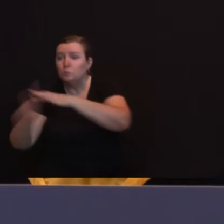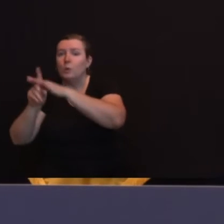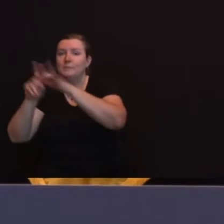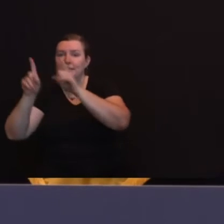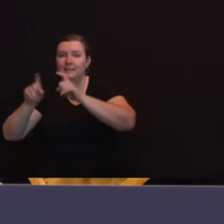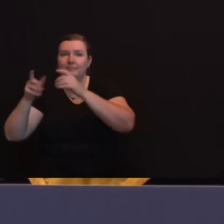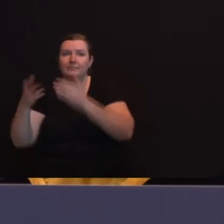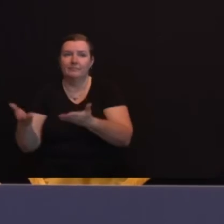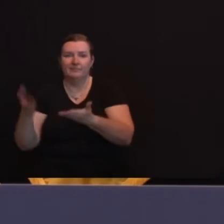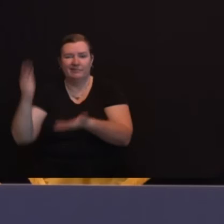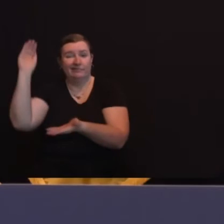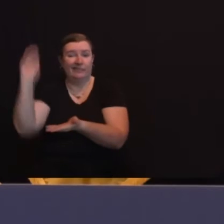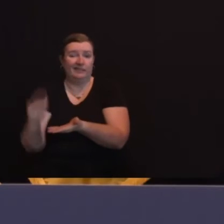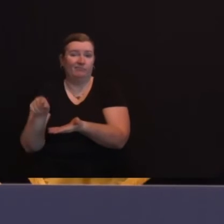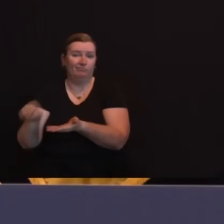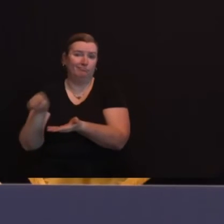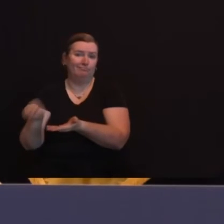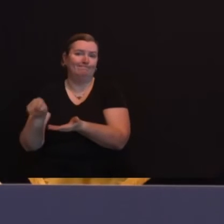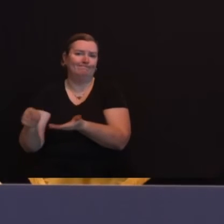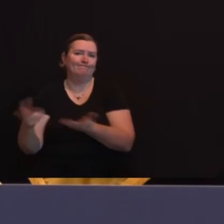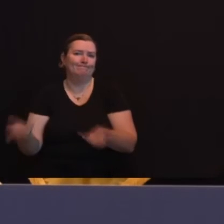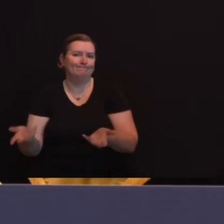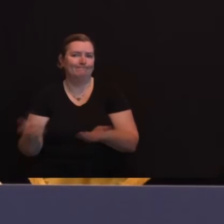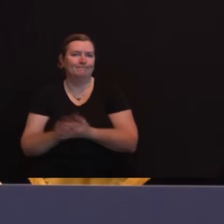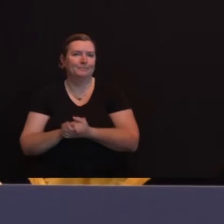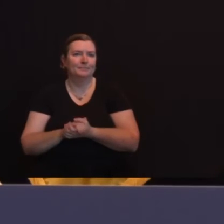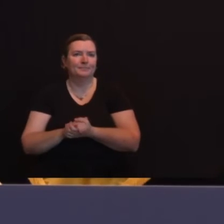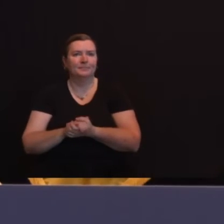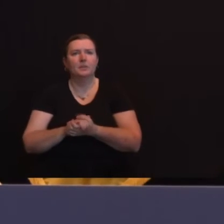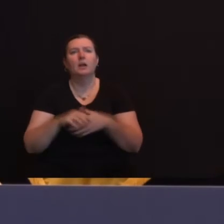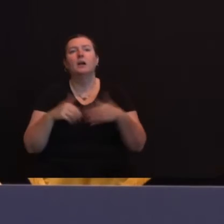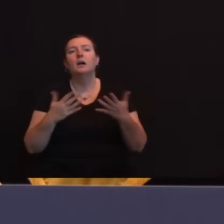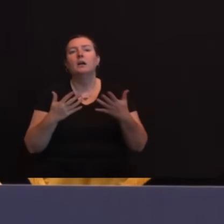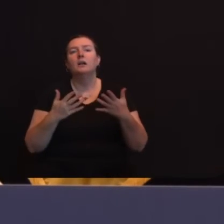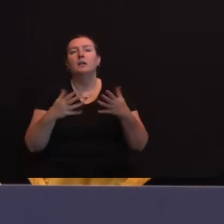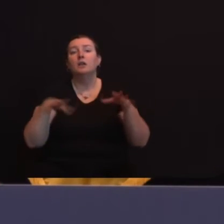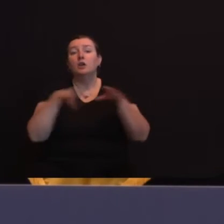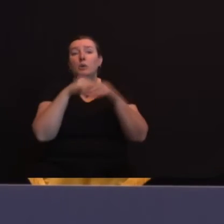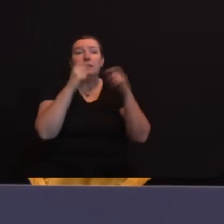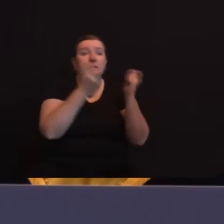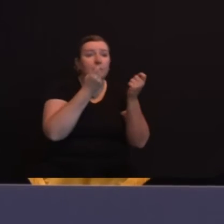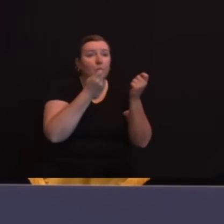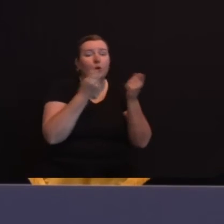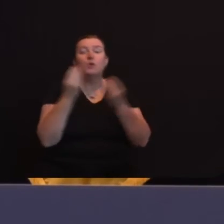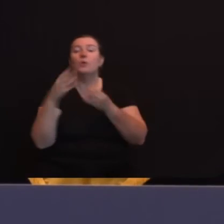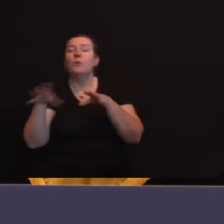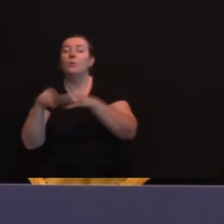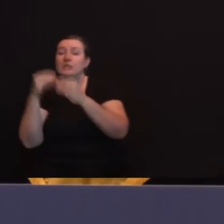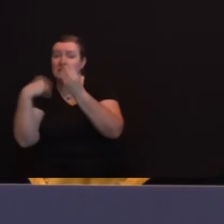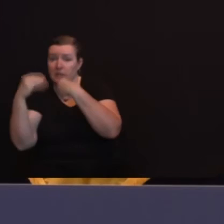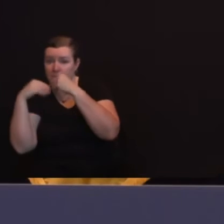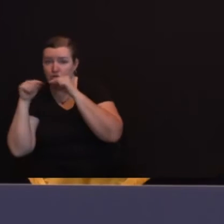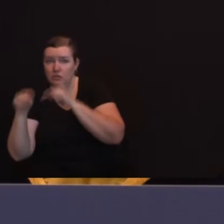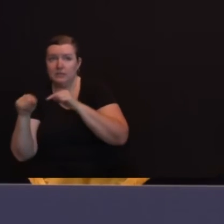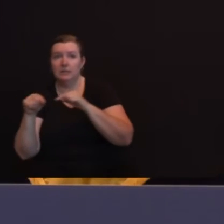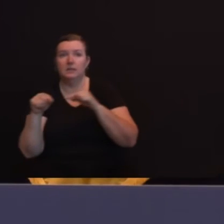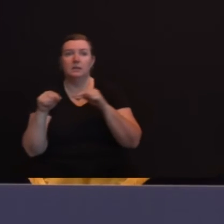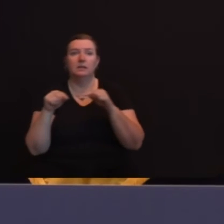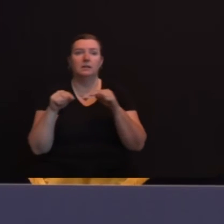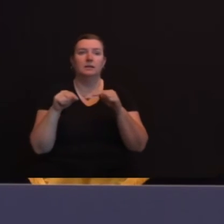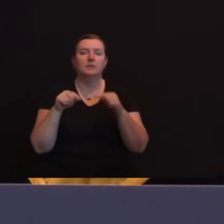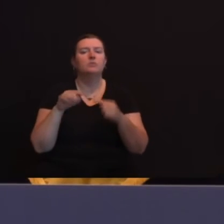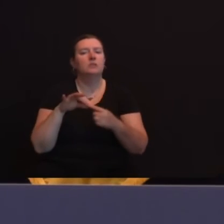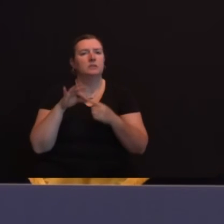Just to the piece, Parimal Garg, the wedding reception, not the wedding ceremony itself. So the exception does include weddings. If there was evidence